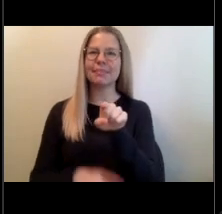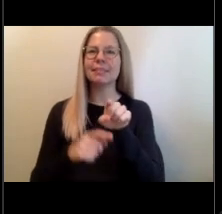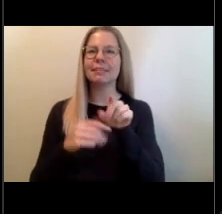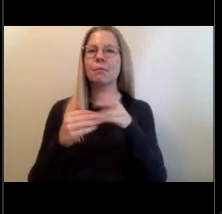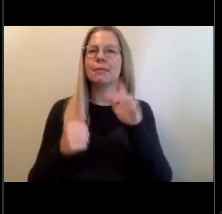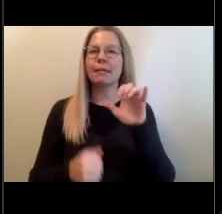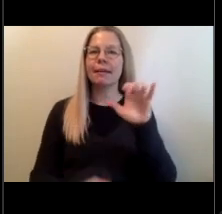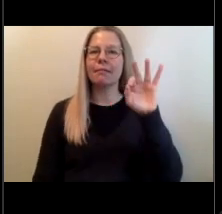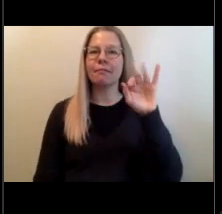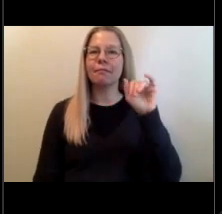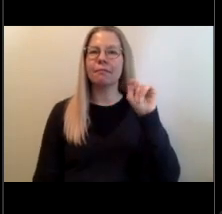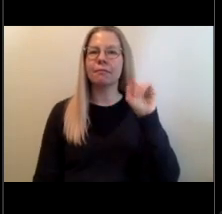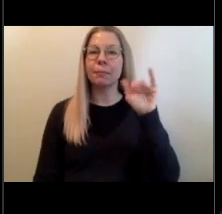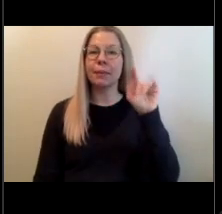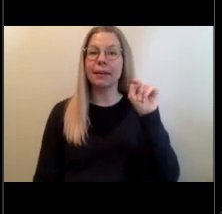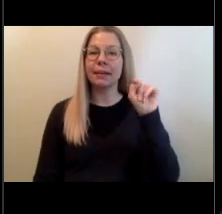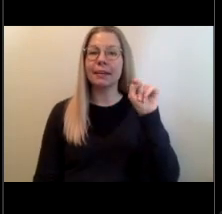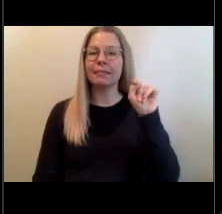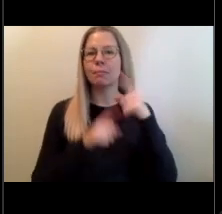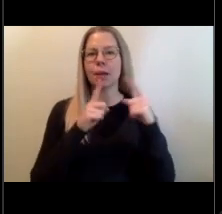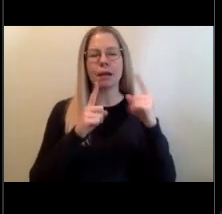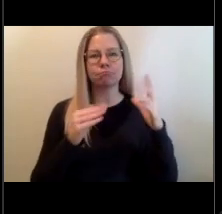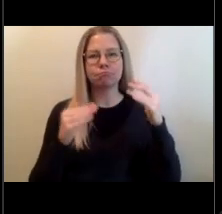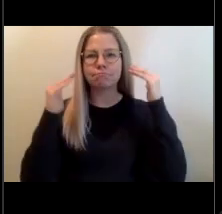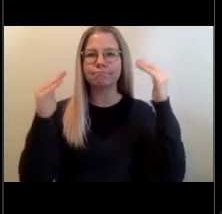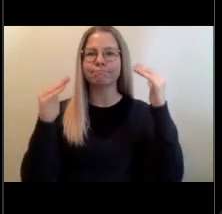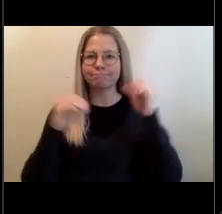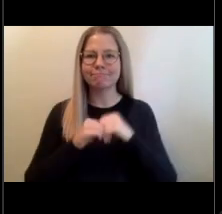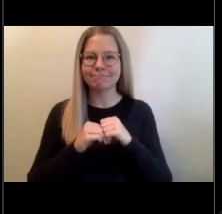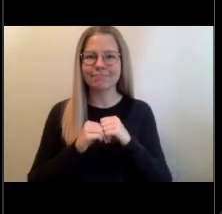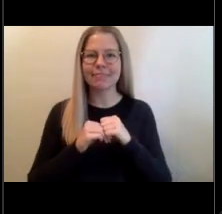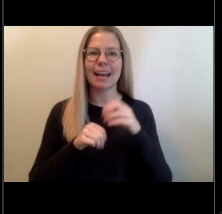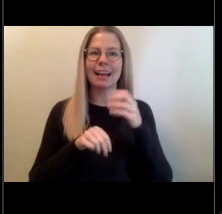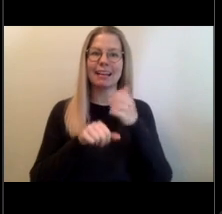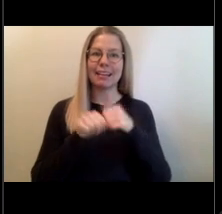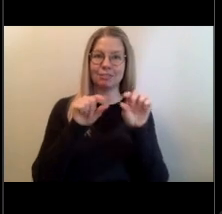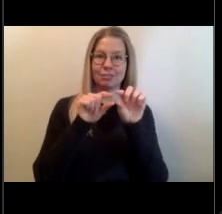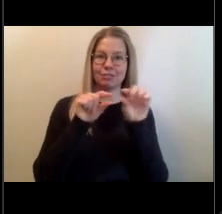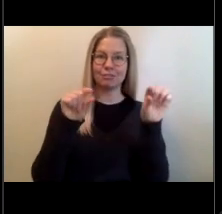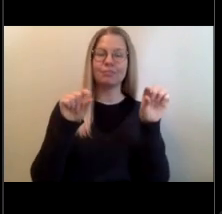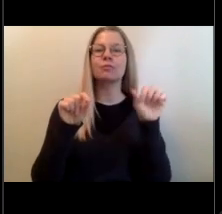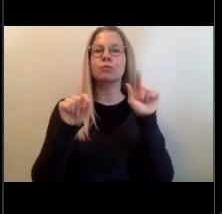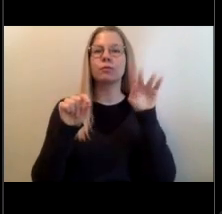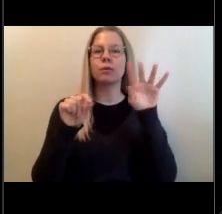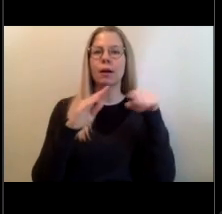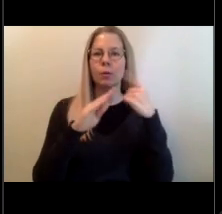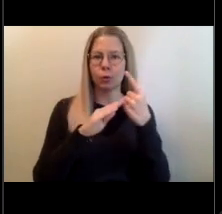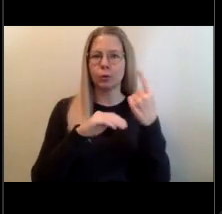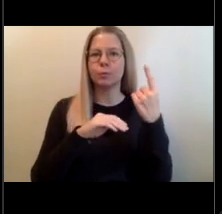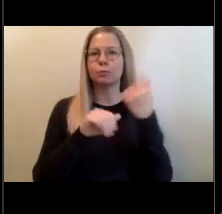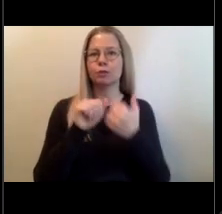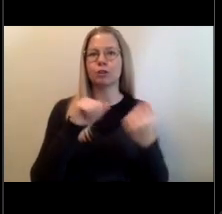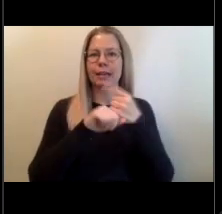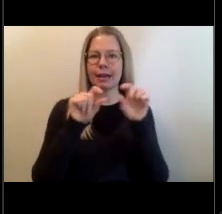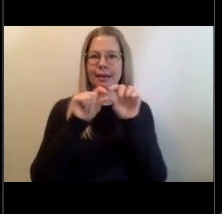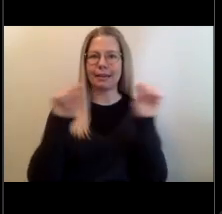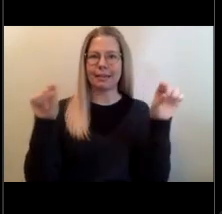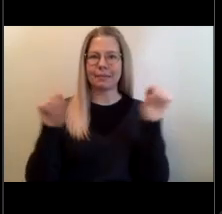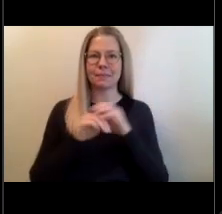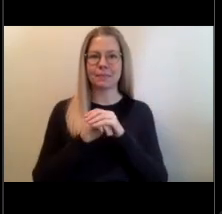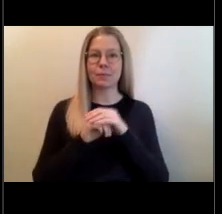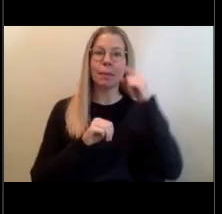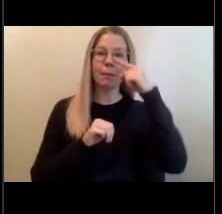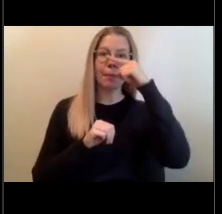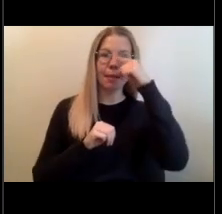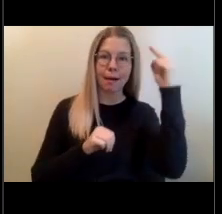horizontal row here is a 24-hour day. And so the black vertical lines that you see, that's the activity or the motion